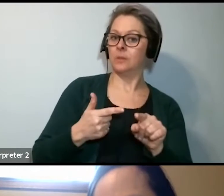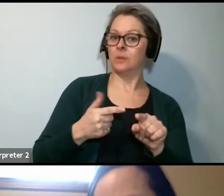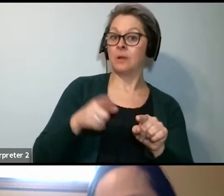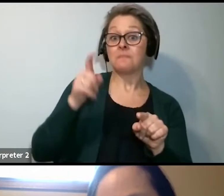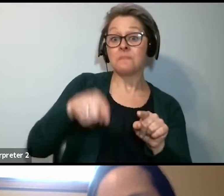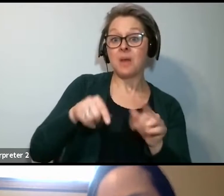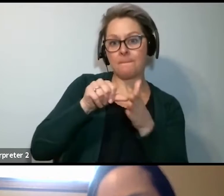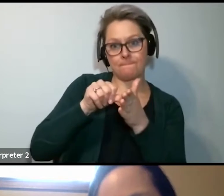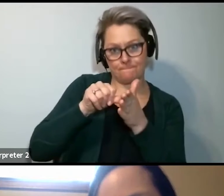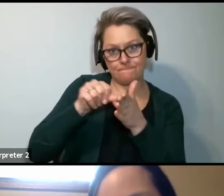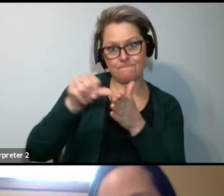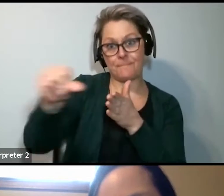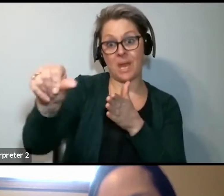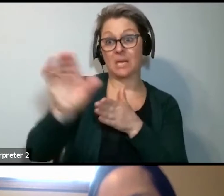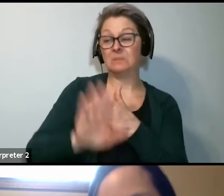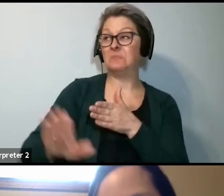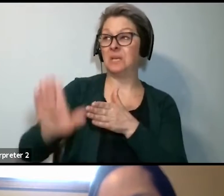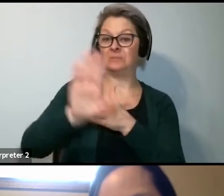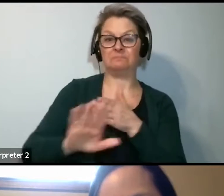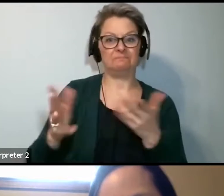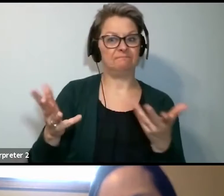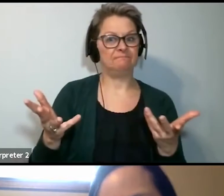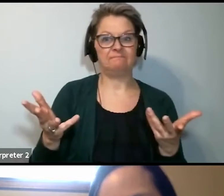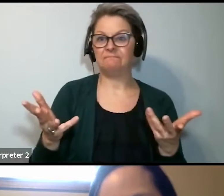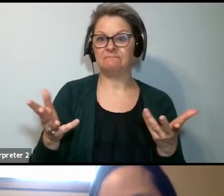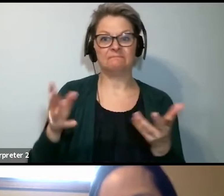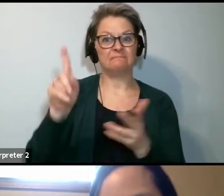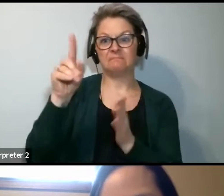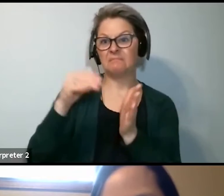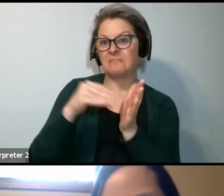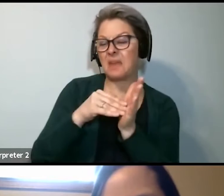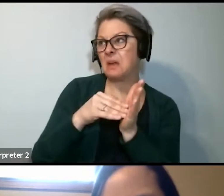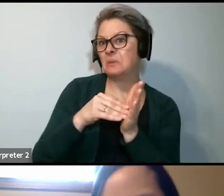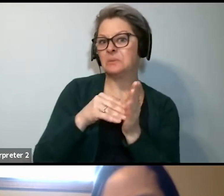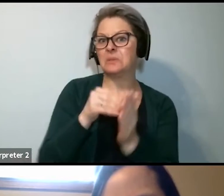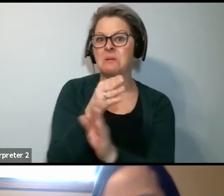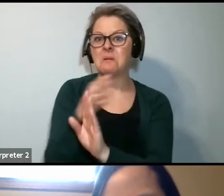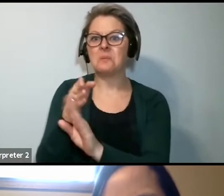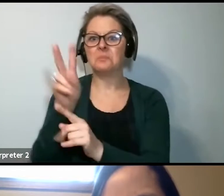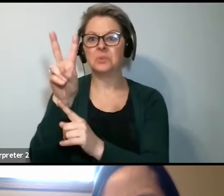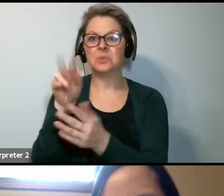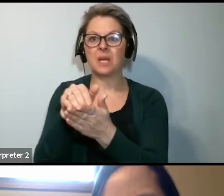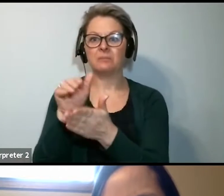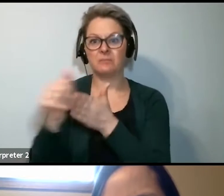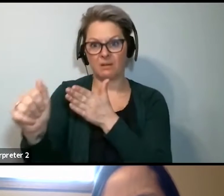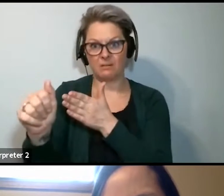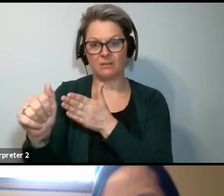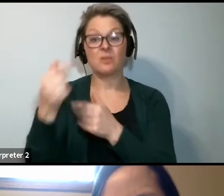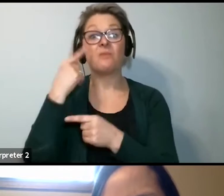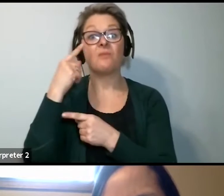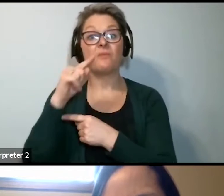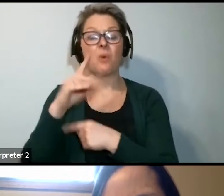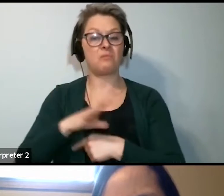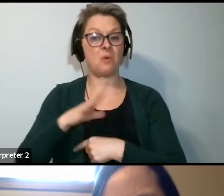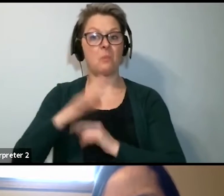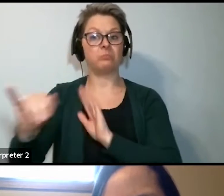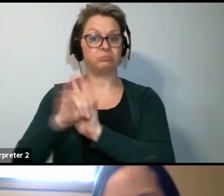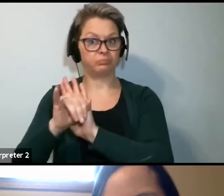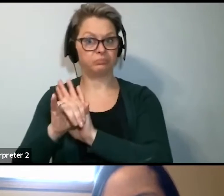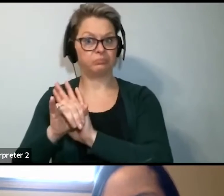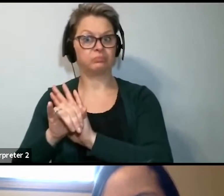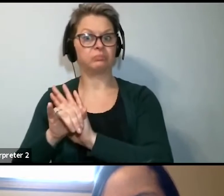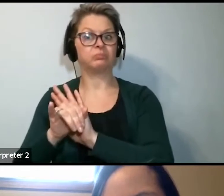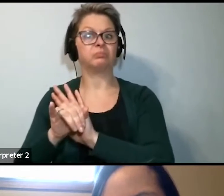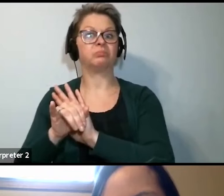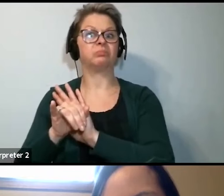to pay around like $1,000 to $2,000. And also, apparently, if